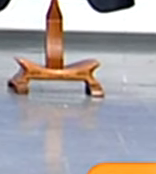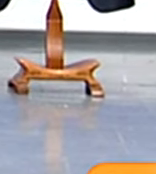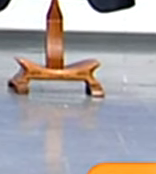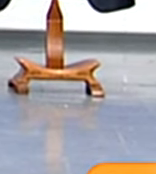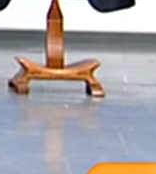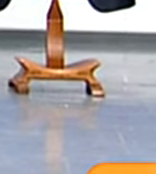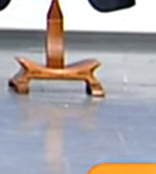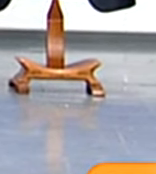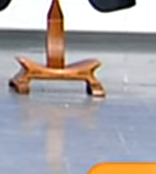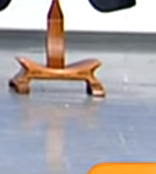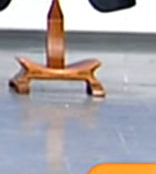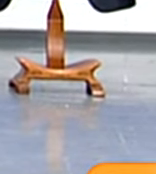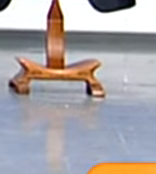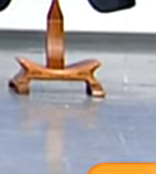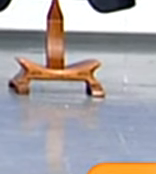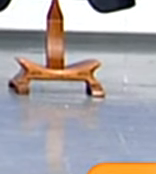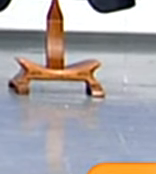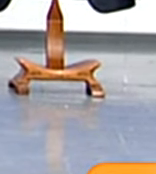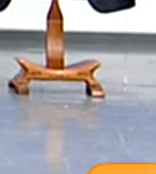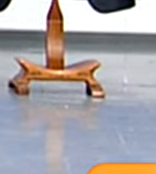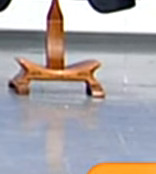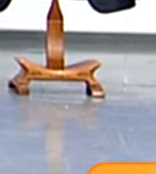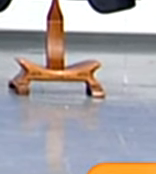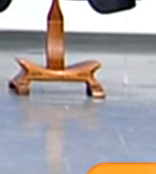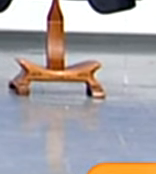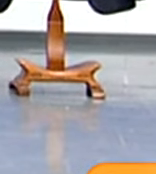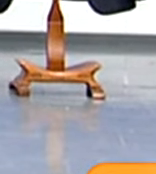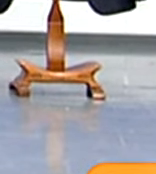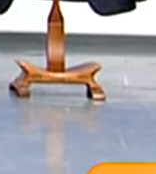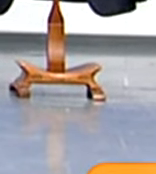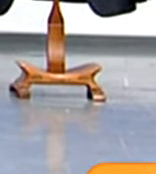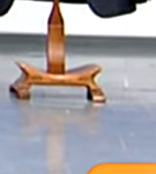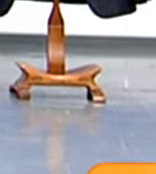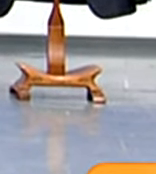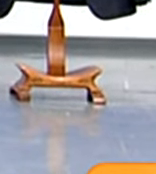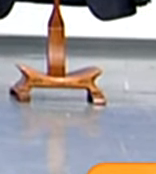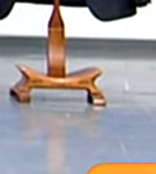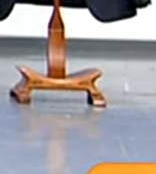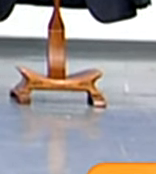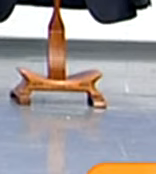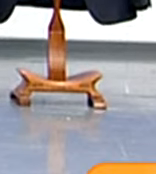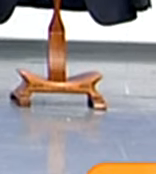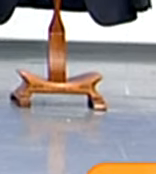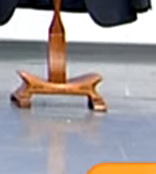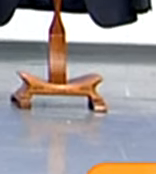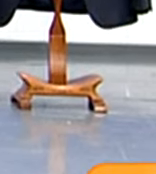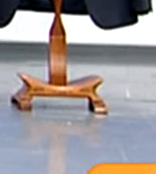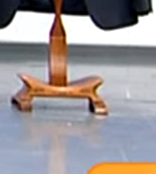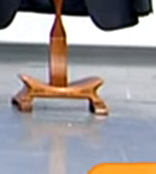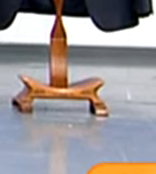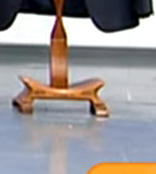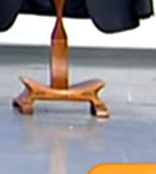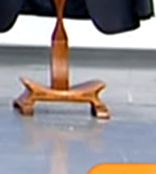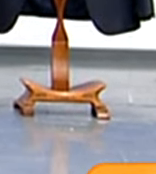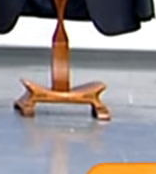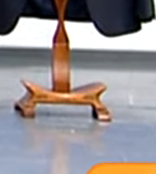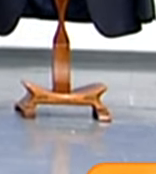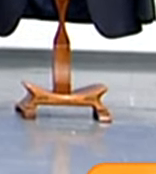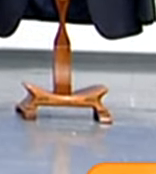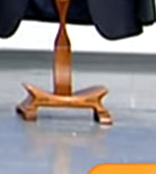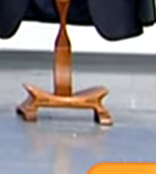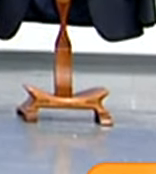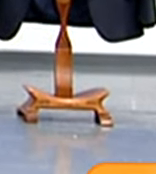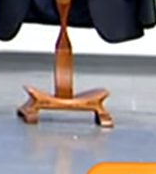Give me a better plan. We shall implement it. But don't tell me, let's do nothing. You know, yeah.